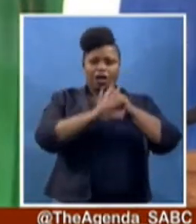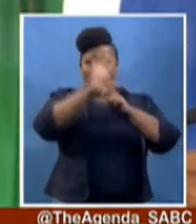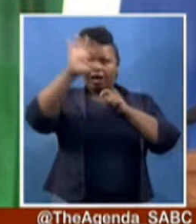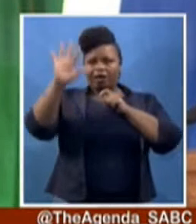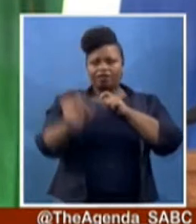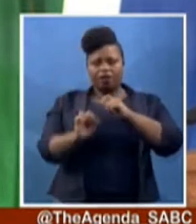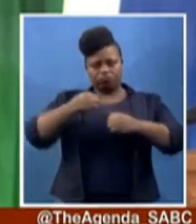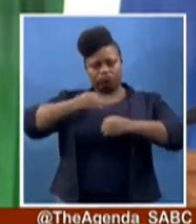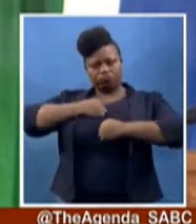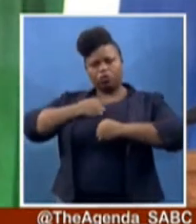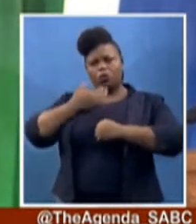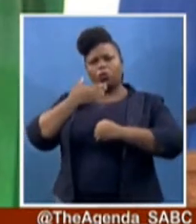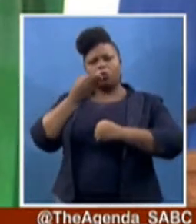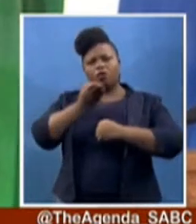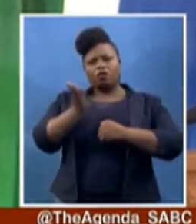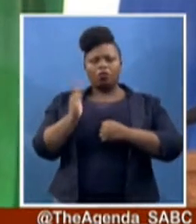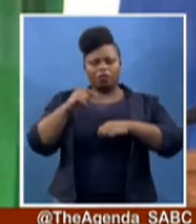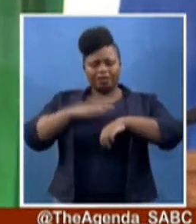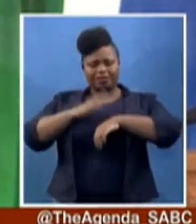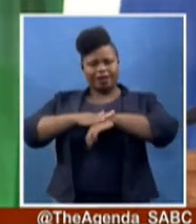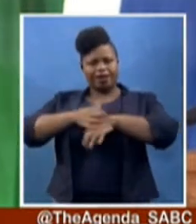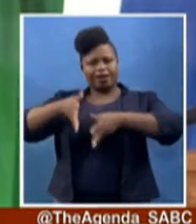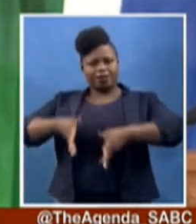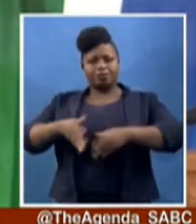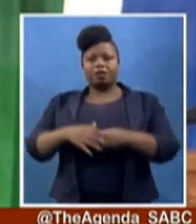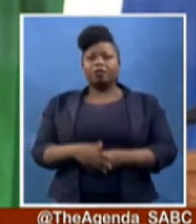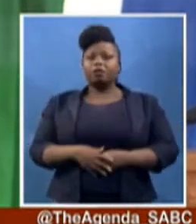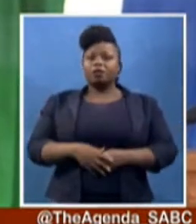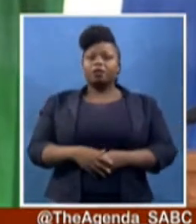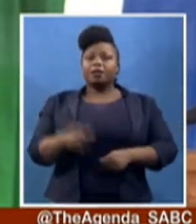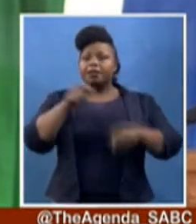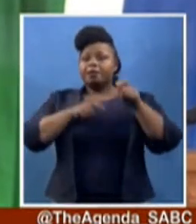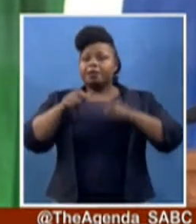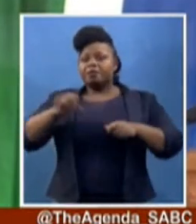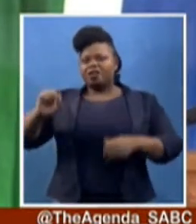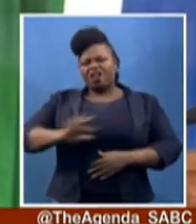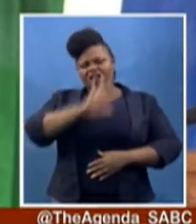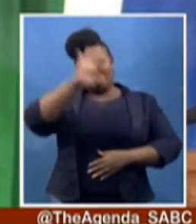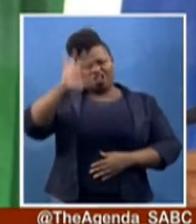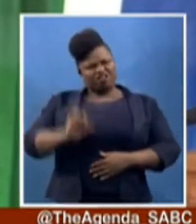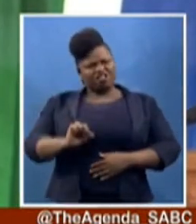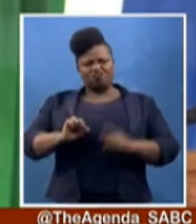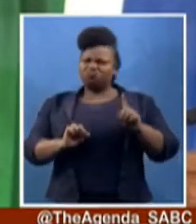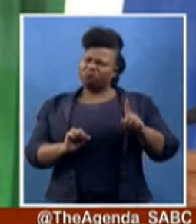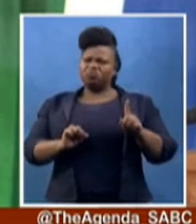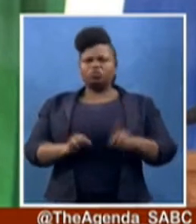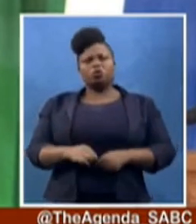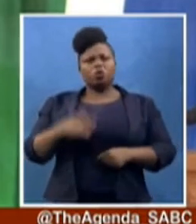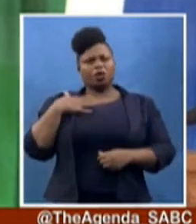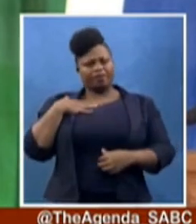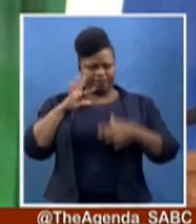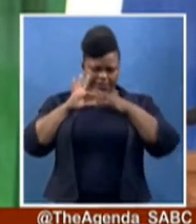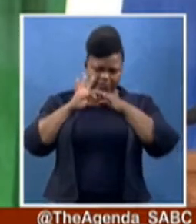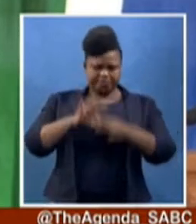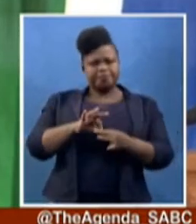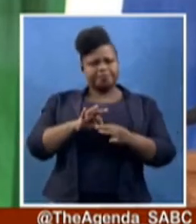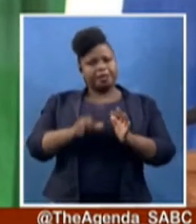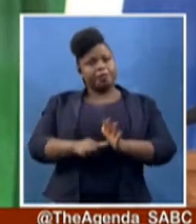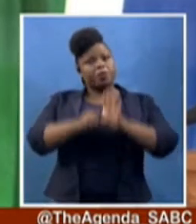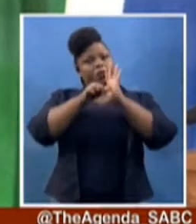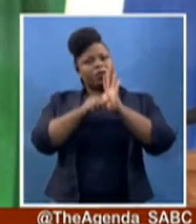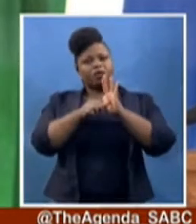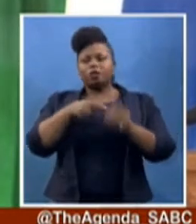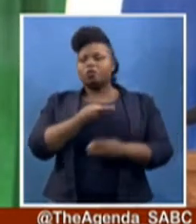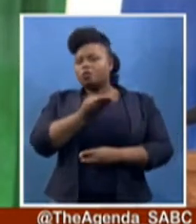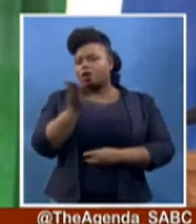The African people possess a common fundamental sentiment which is everywhere manifest, crystallizing itself